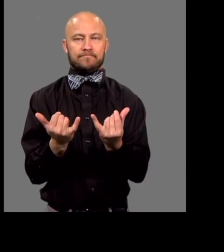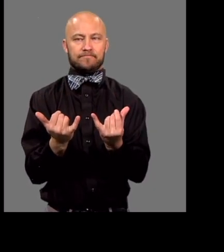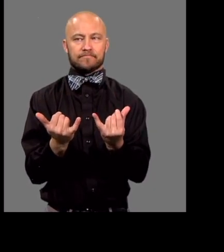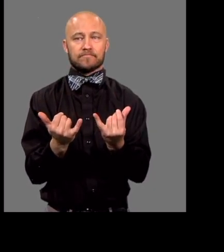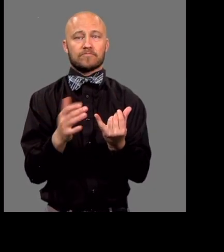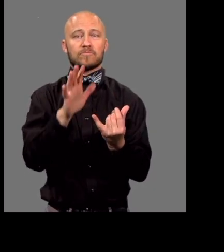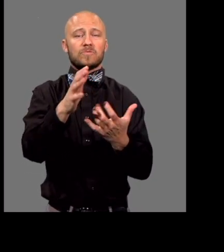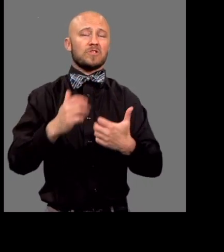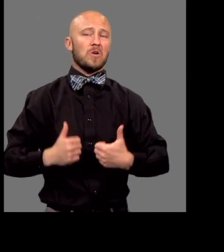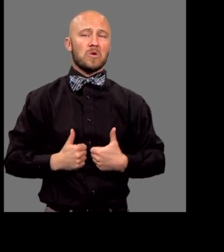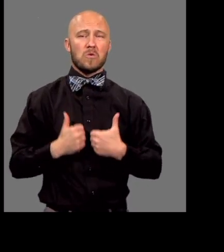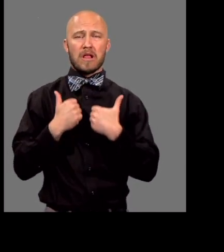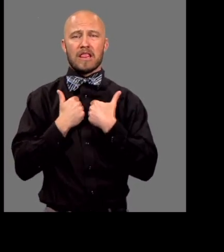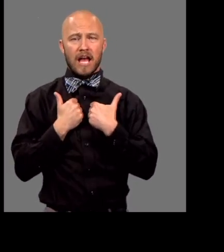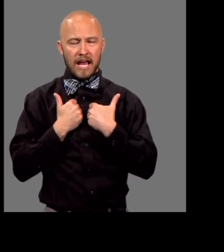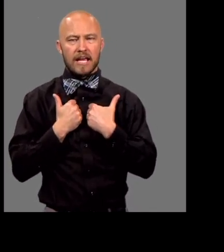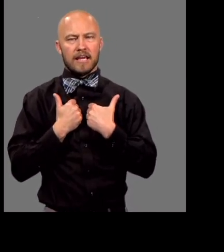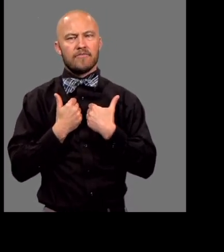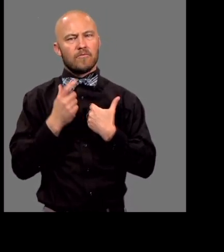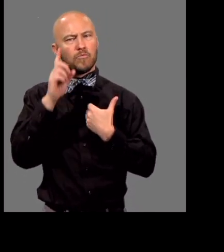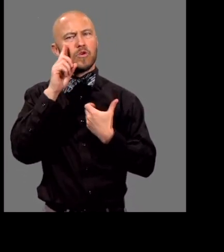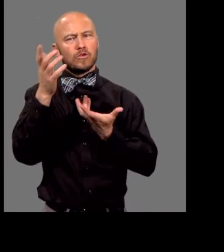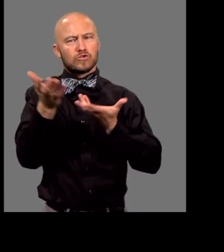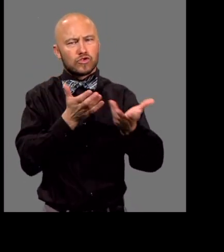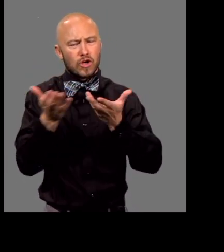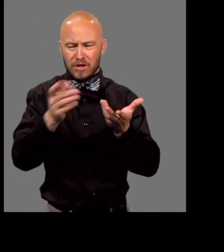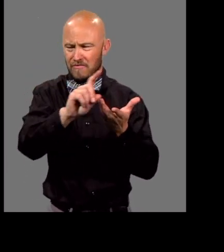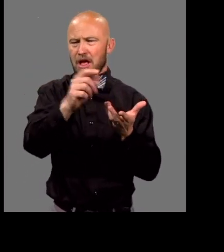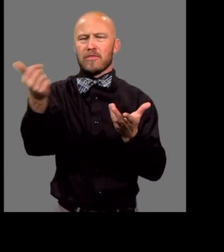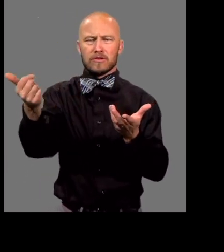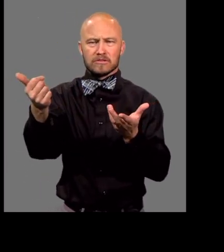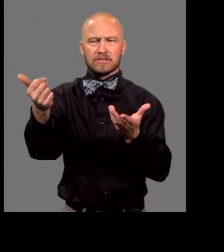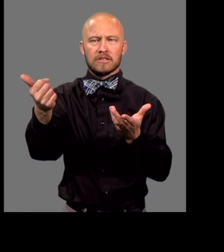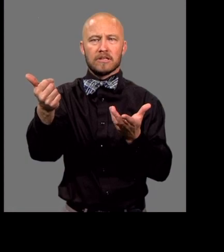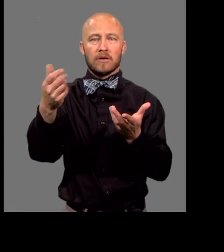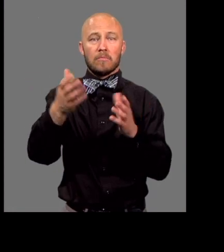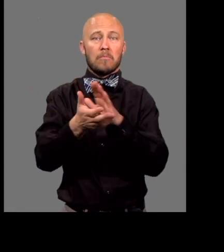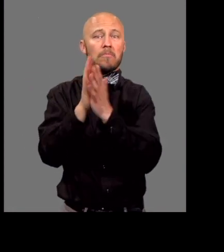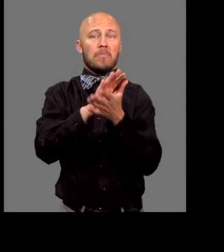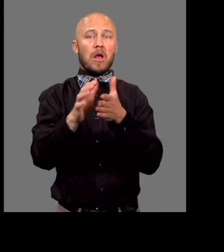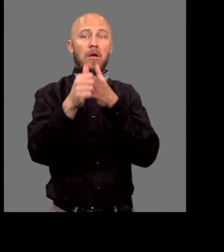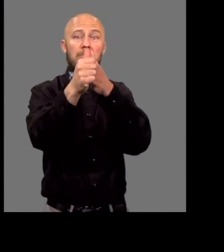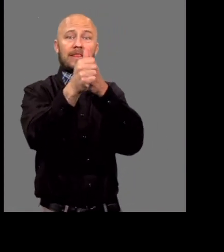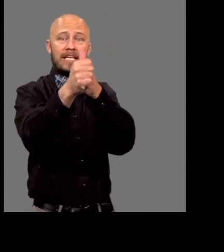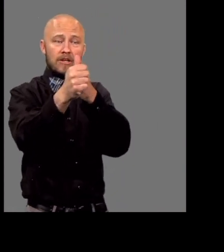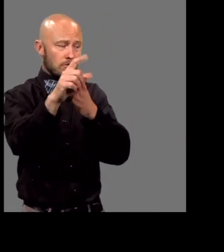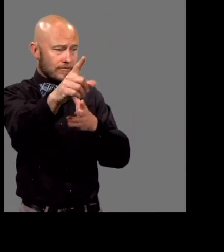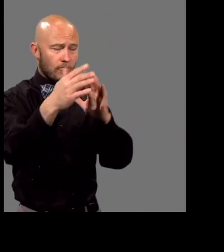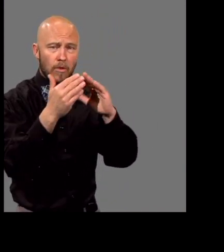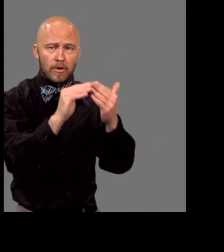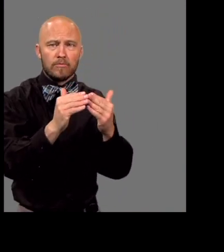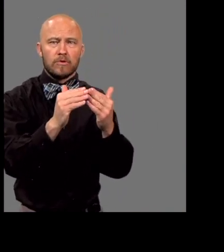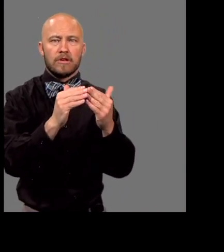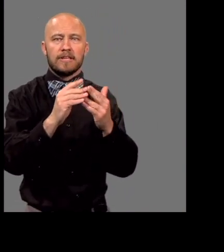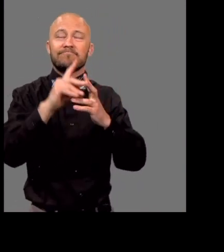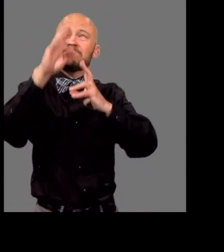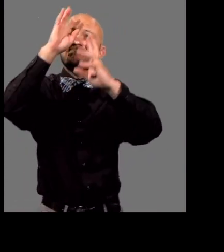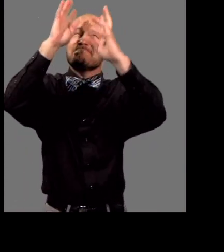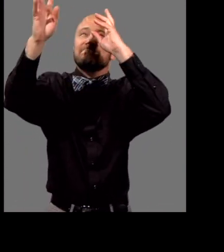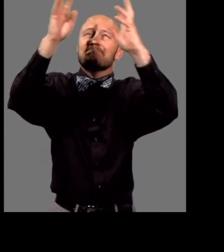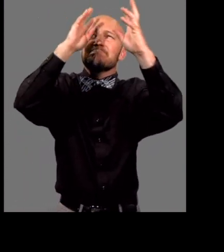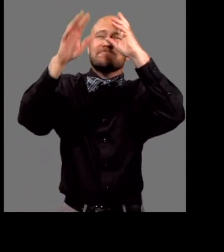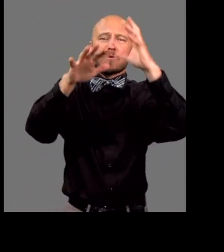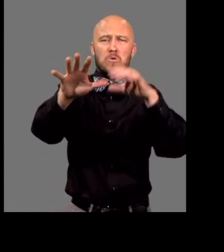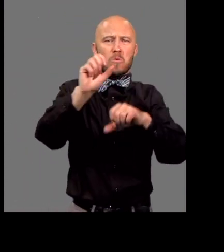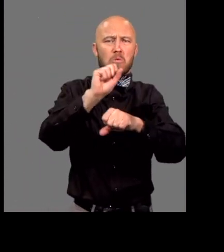you. May your life be marked by service to others, leadership in your community,